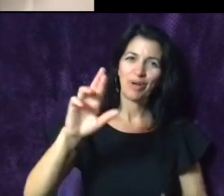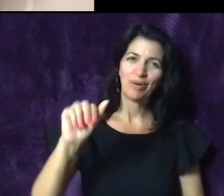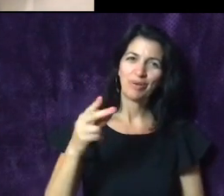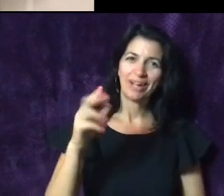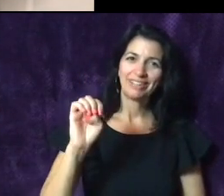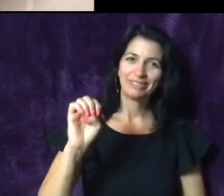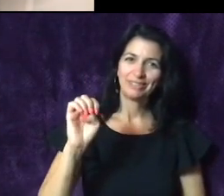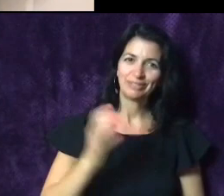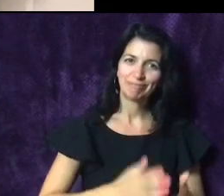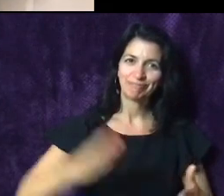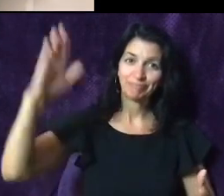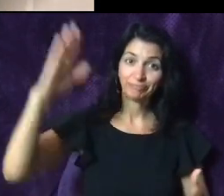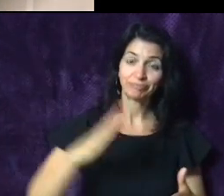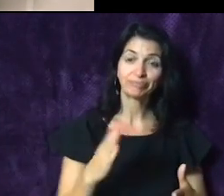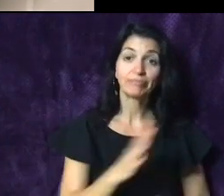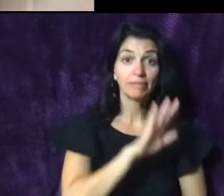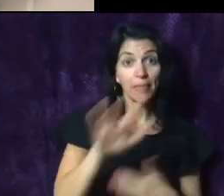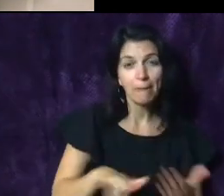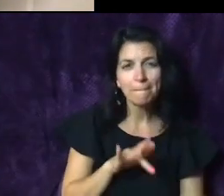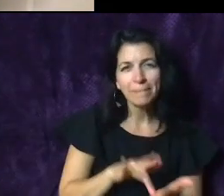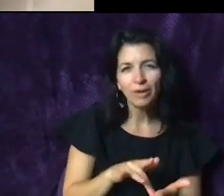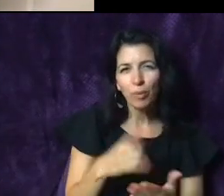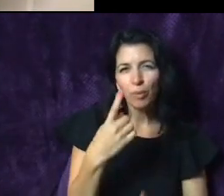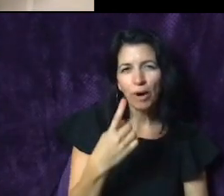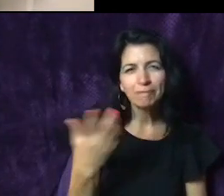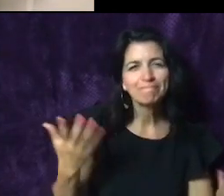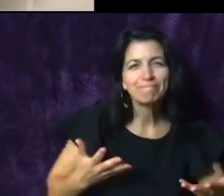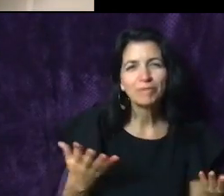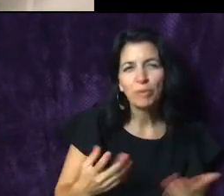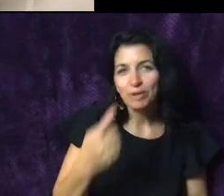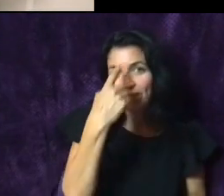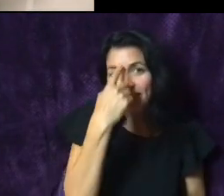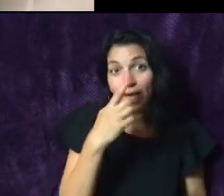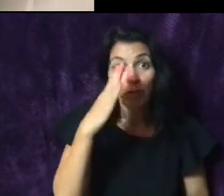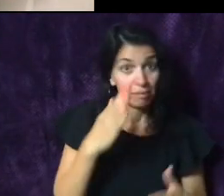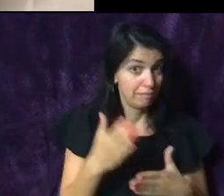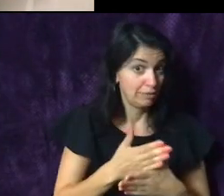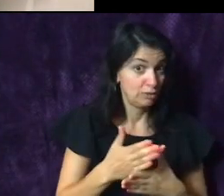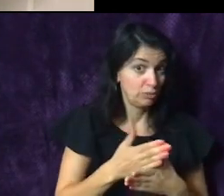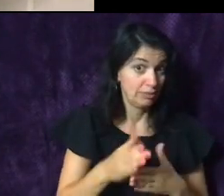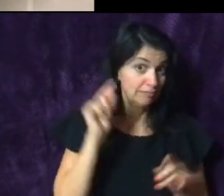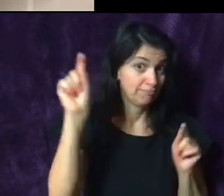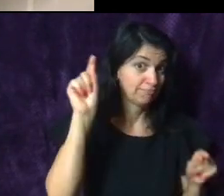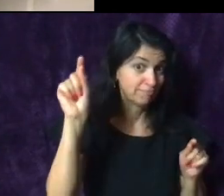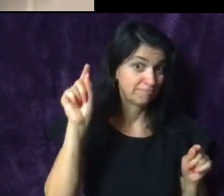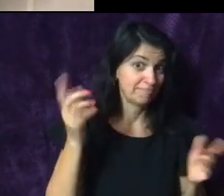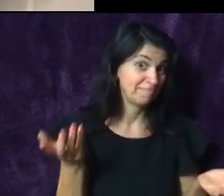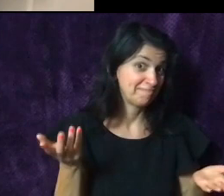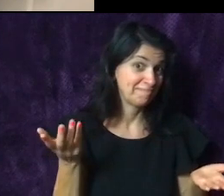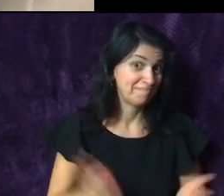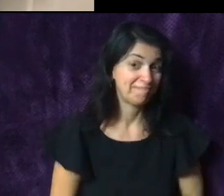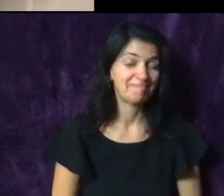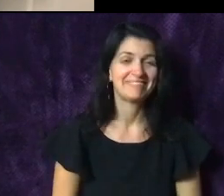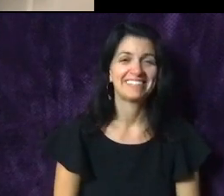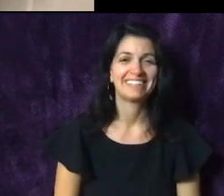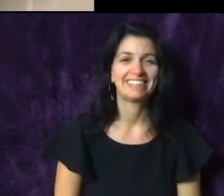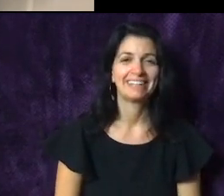how about this one in the middle? Let's see. Do you think it's going to be in between the pitches of the other two? Let's see.